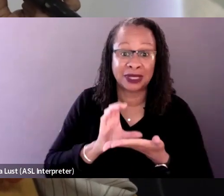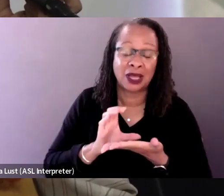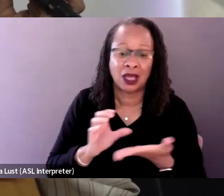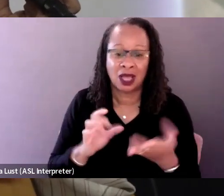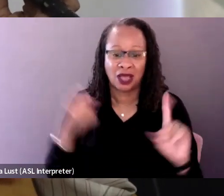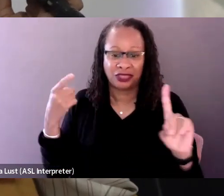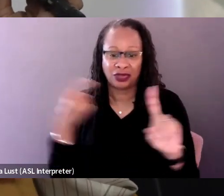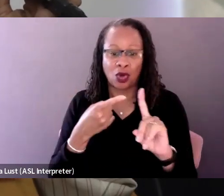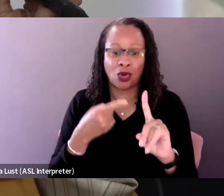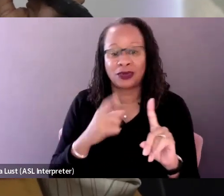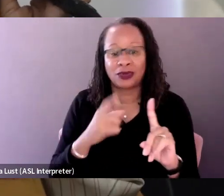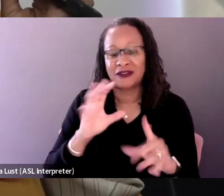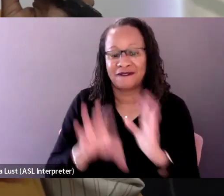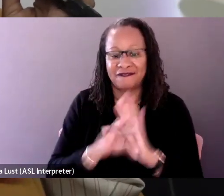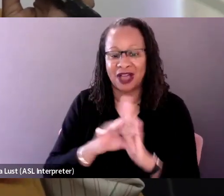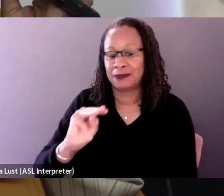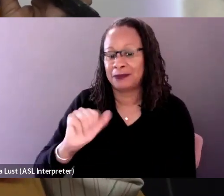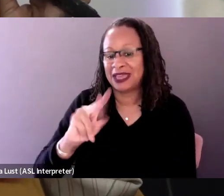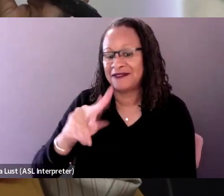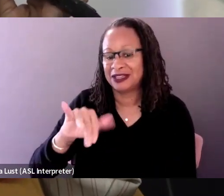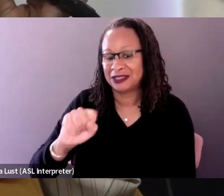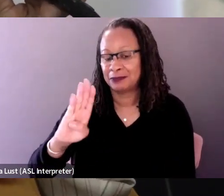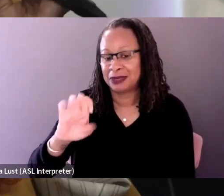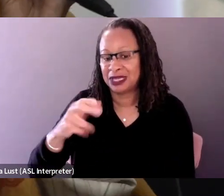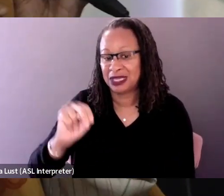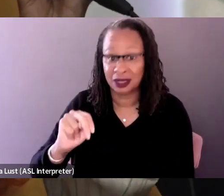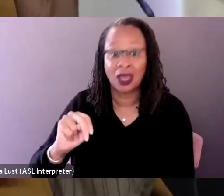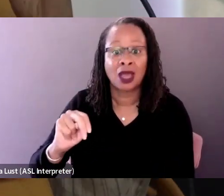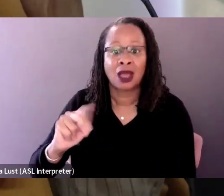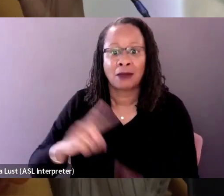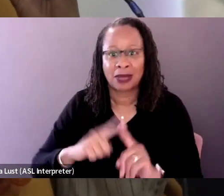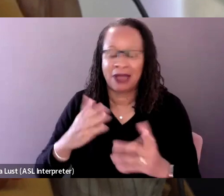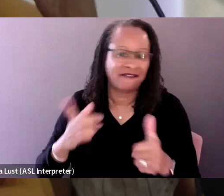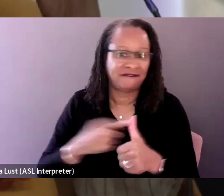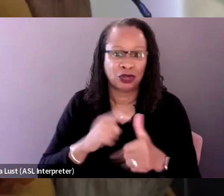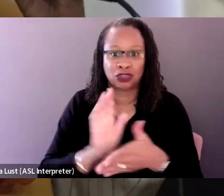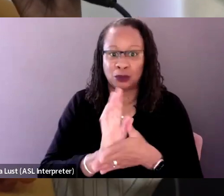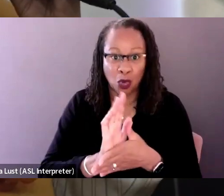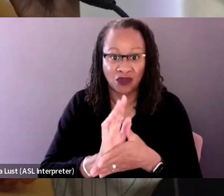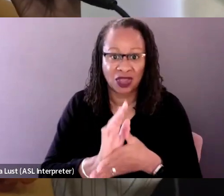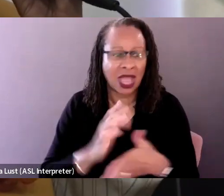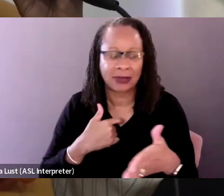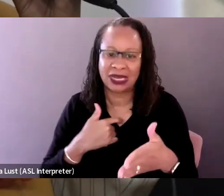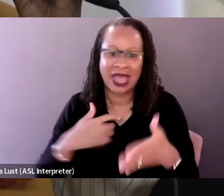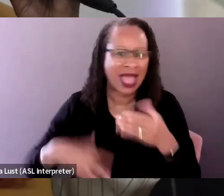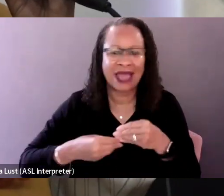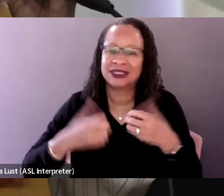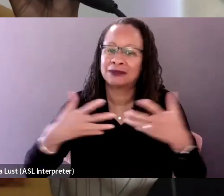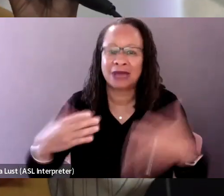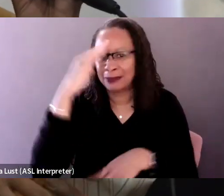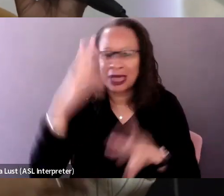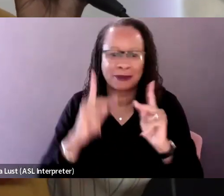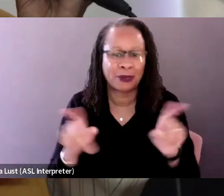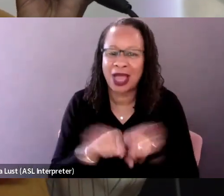very much it's like, I want to make my first movie, and I want to put as, like, shoehorn as many of, like, the homies and like Black folks and just like as